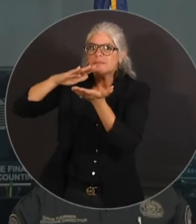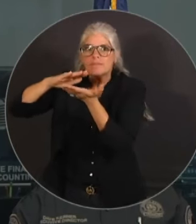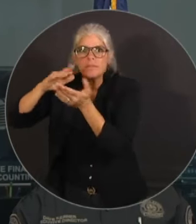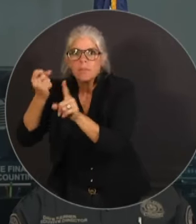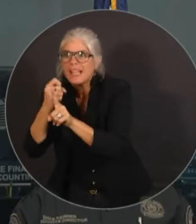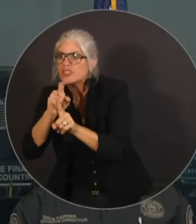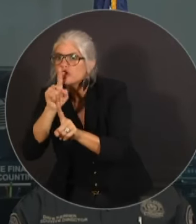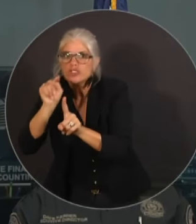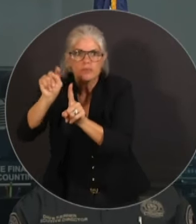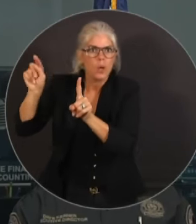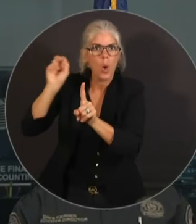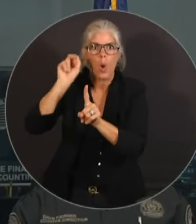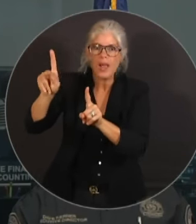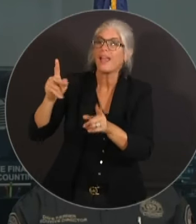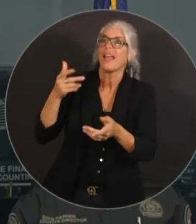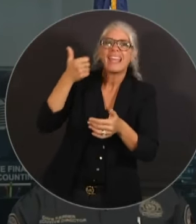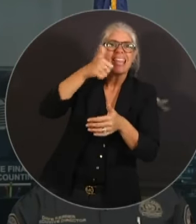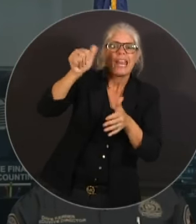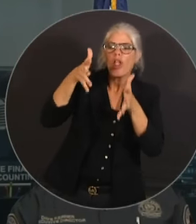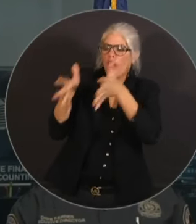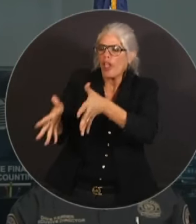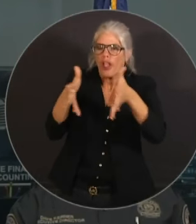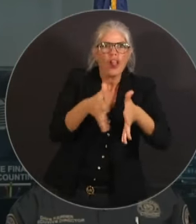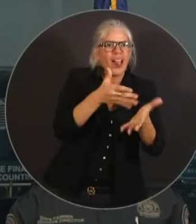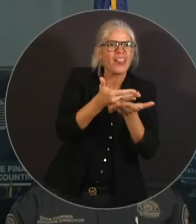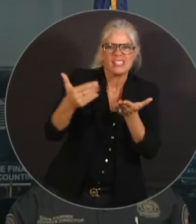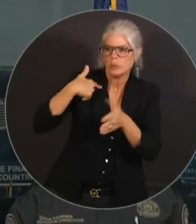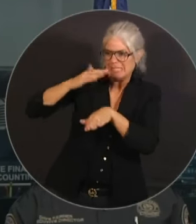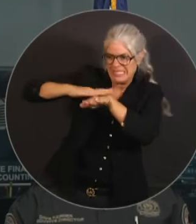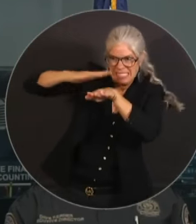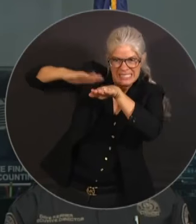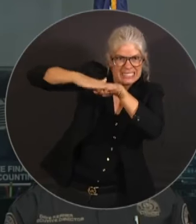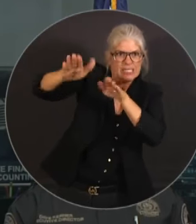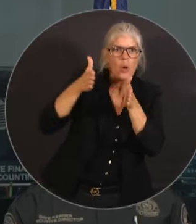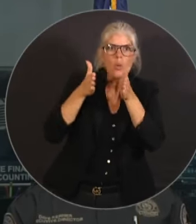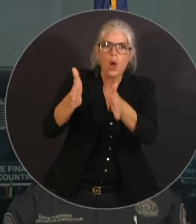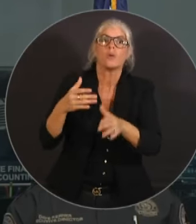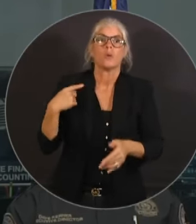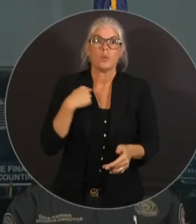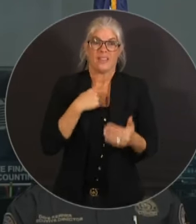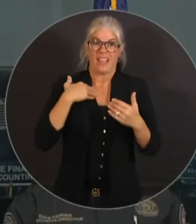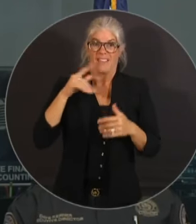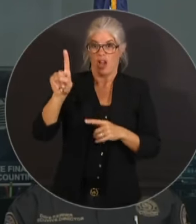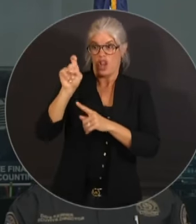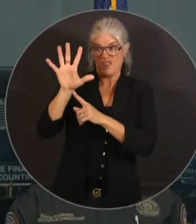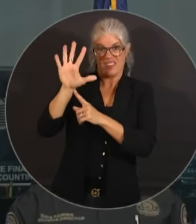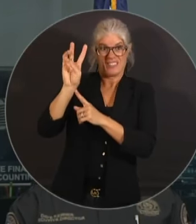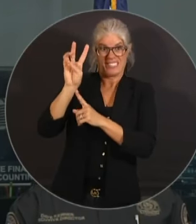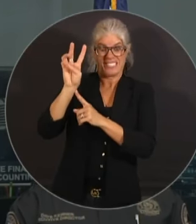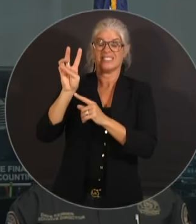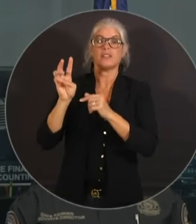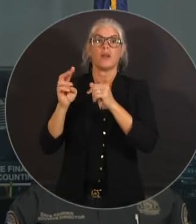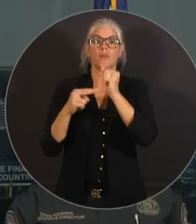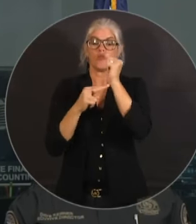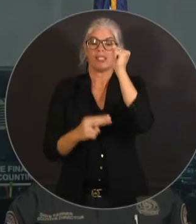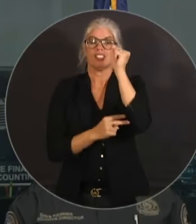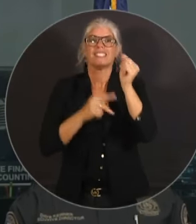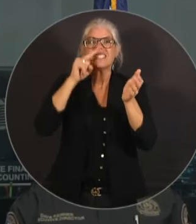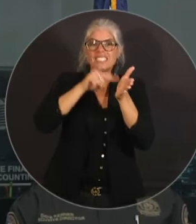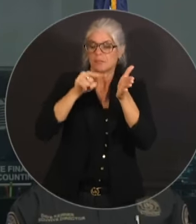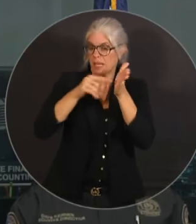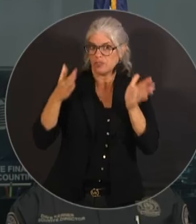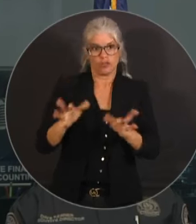to clear roads quickly after Hurricane Milton makes landfall. We have 156 bridge inspectors staged and ready to go.